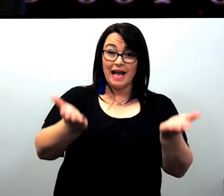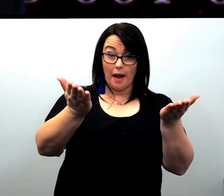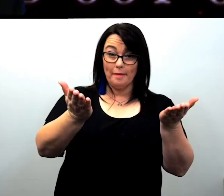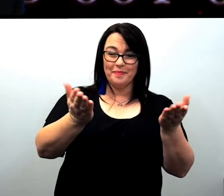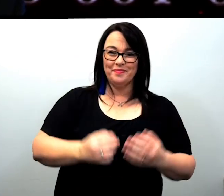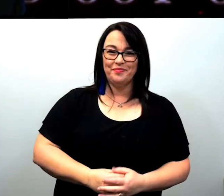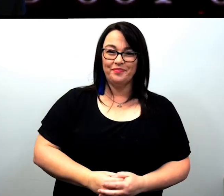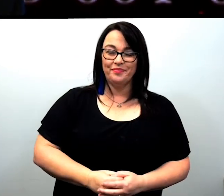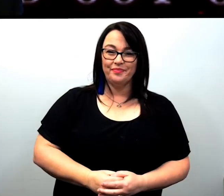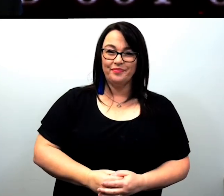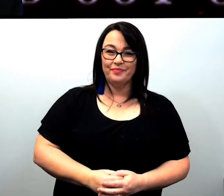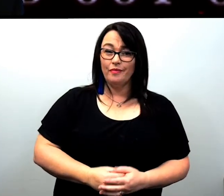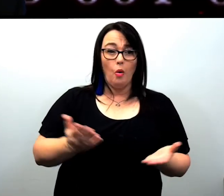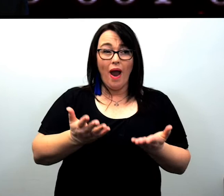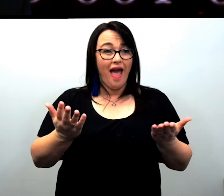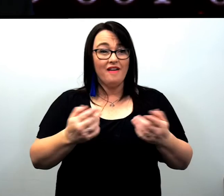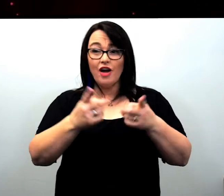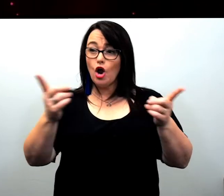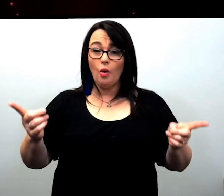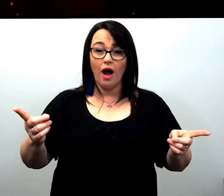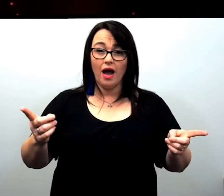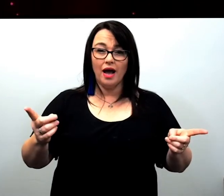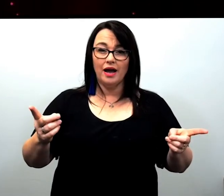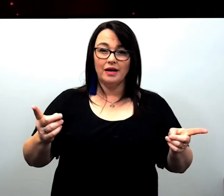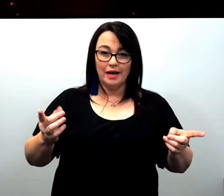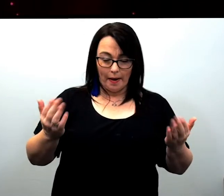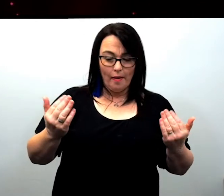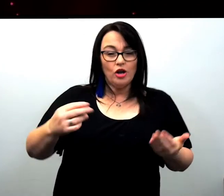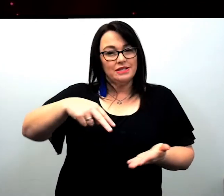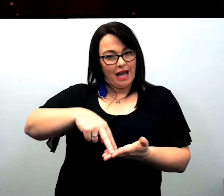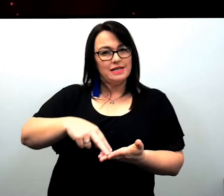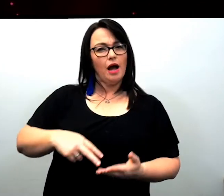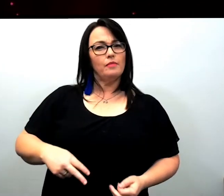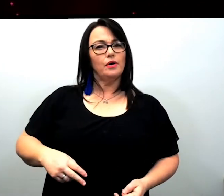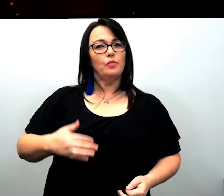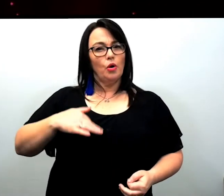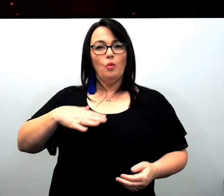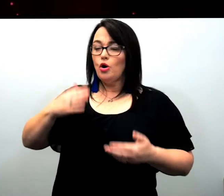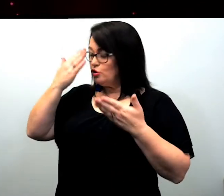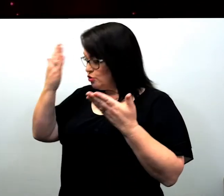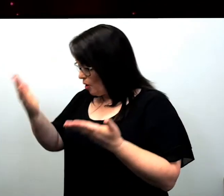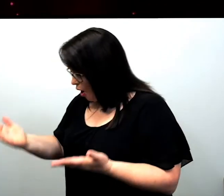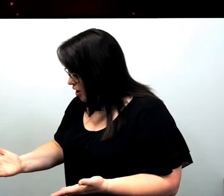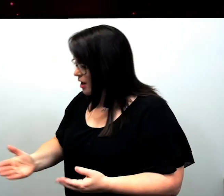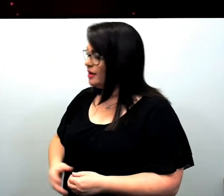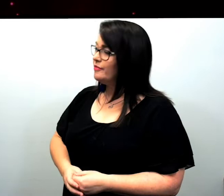If you're wherever you are, would you honor Him by positioning yourself to receive from